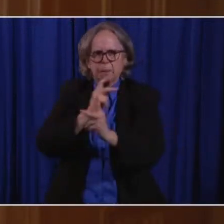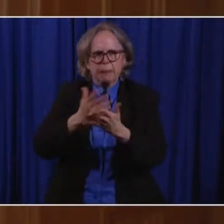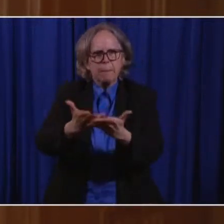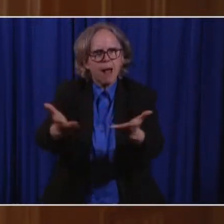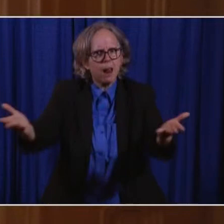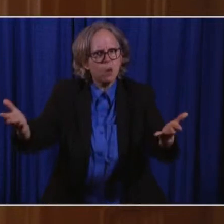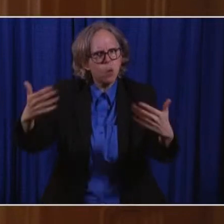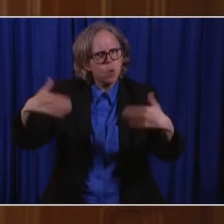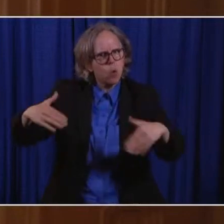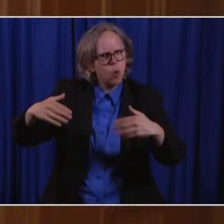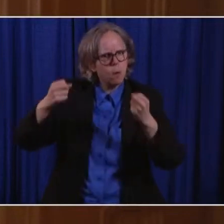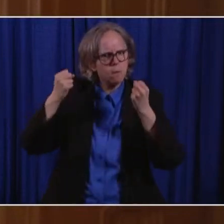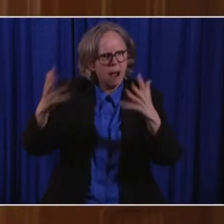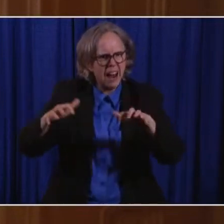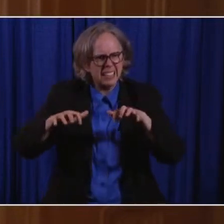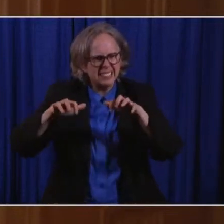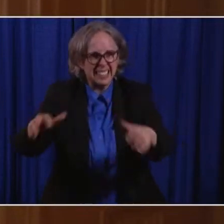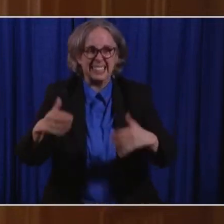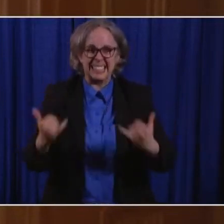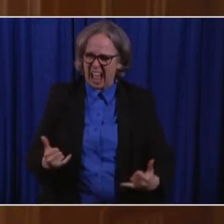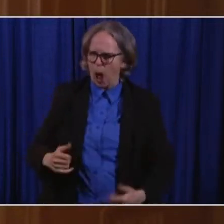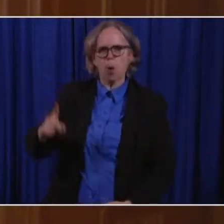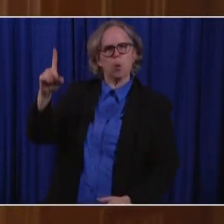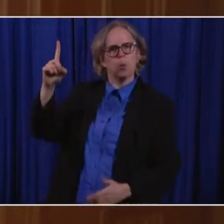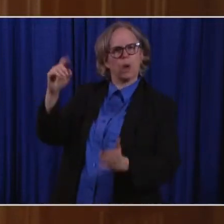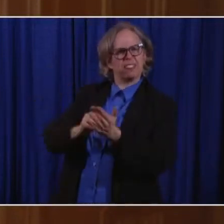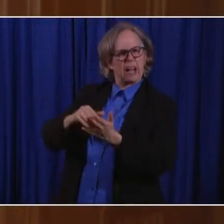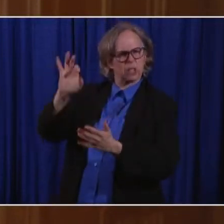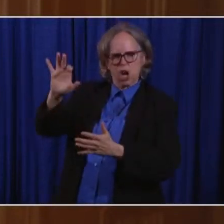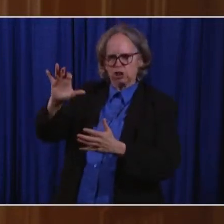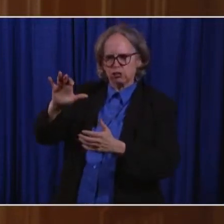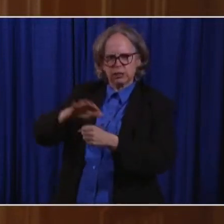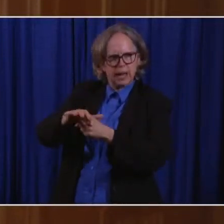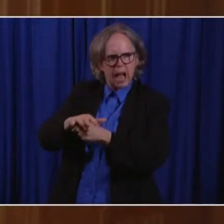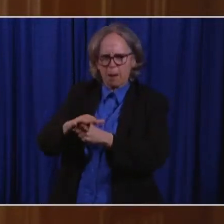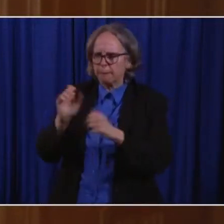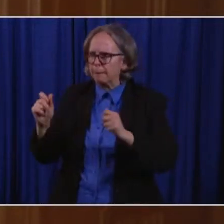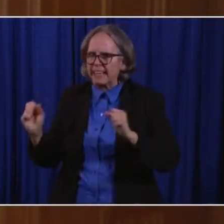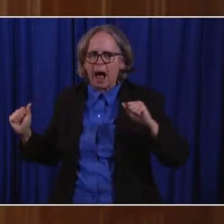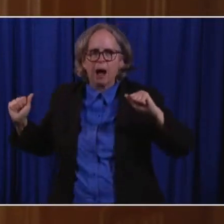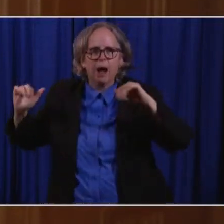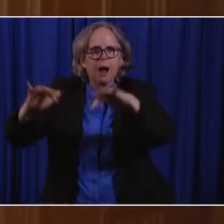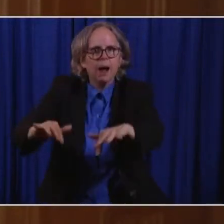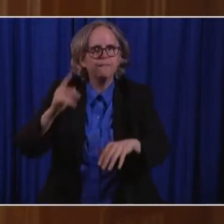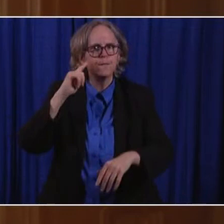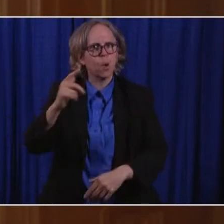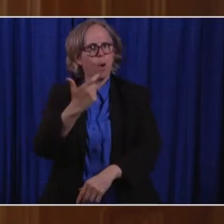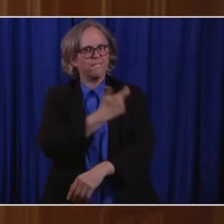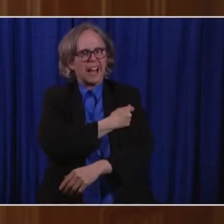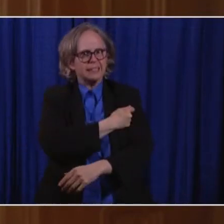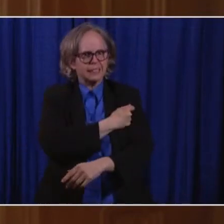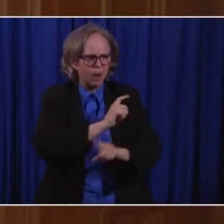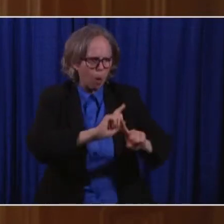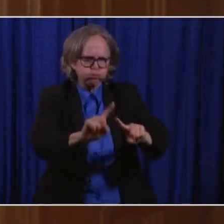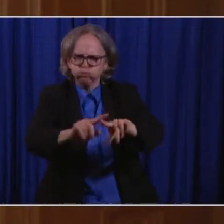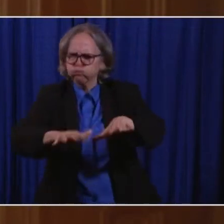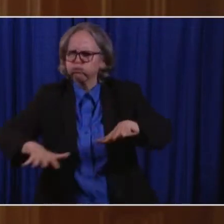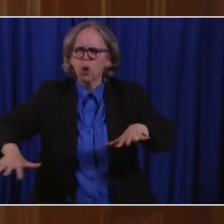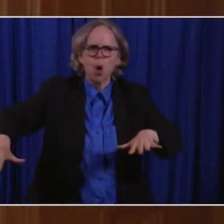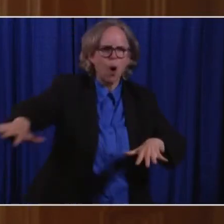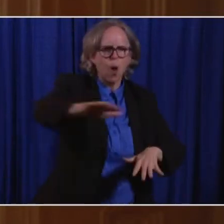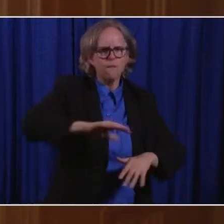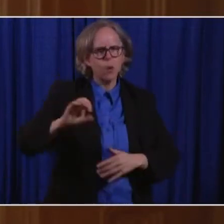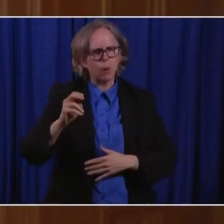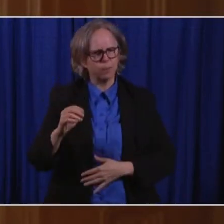than 1,900 locations where you can get the vaccine. We did this so any